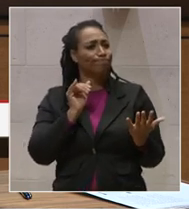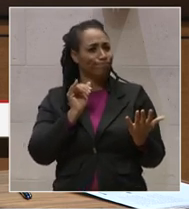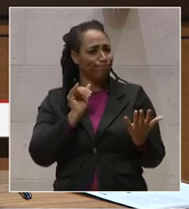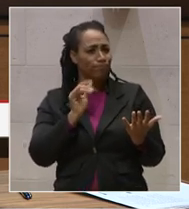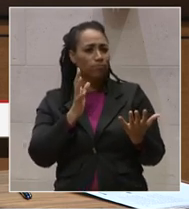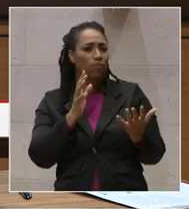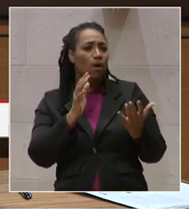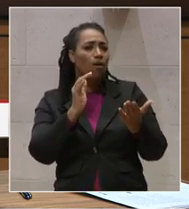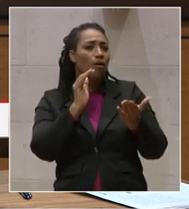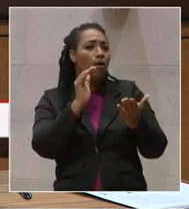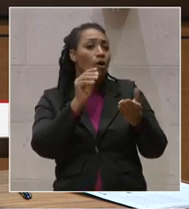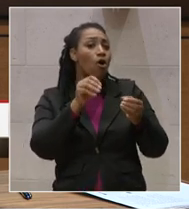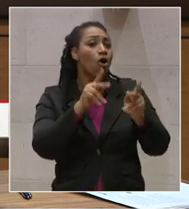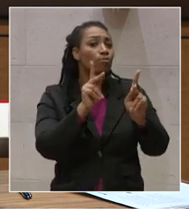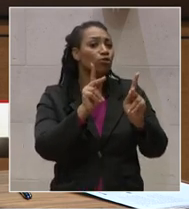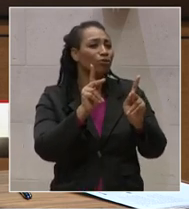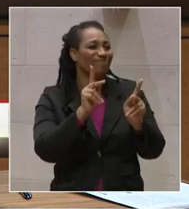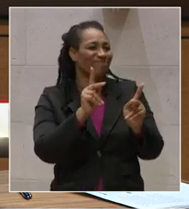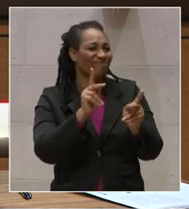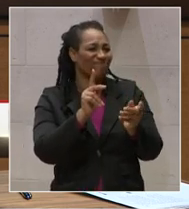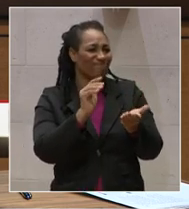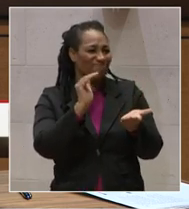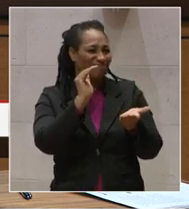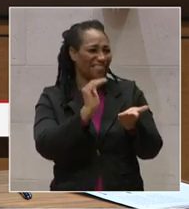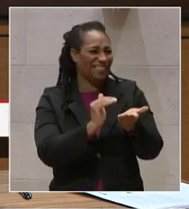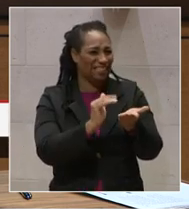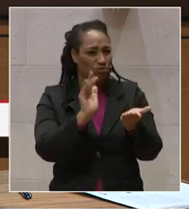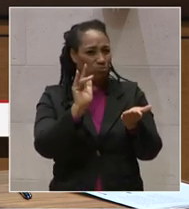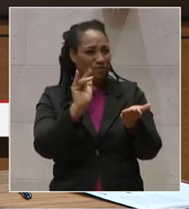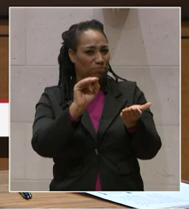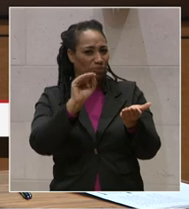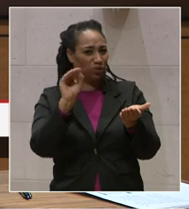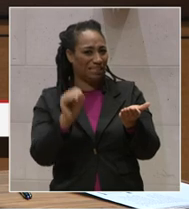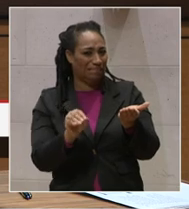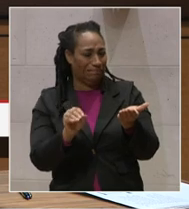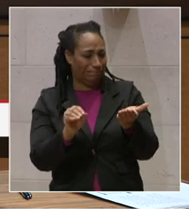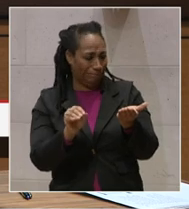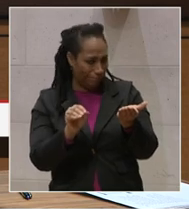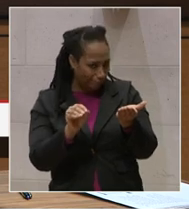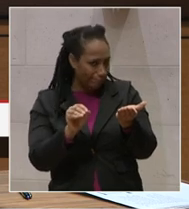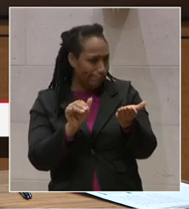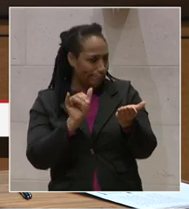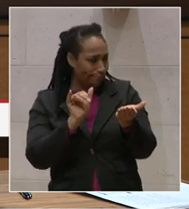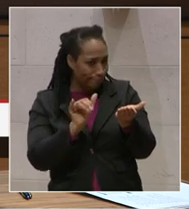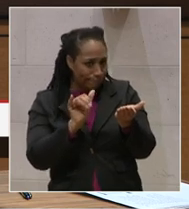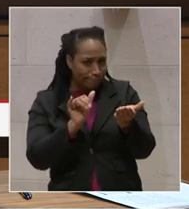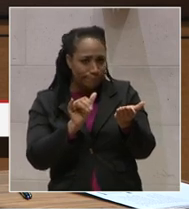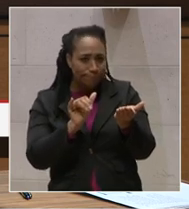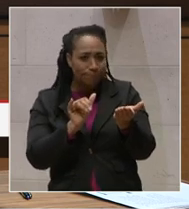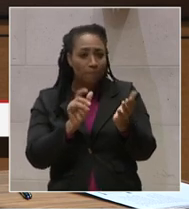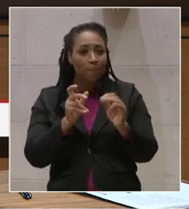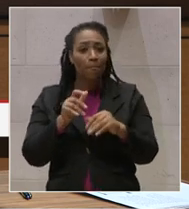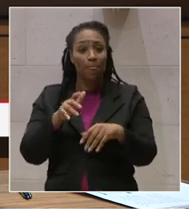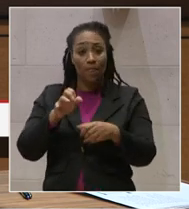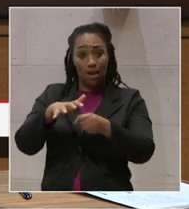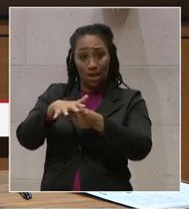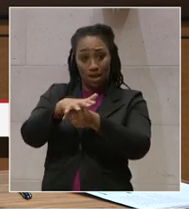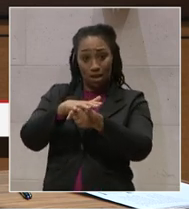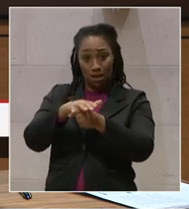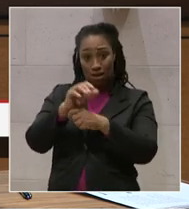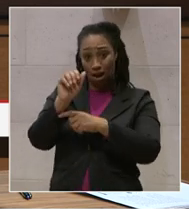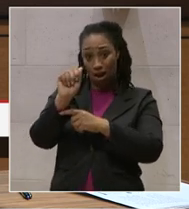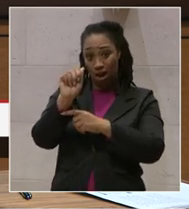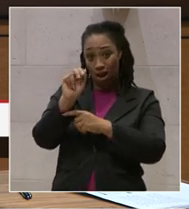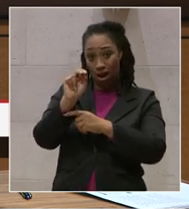Washington and Anacostia. We're learning that strategic land use is as critical as financial